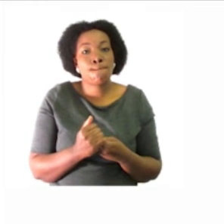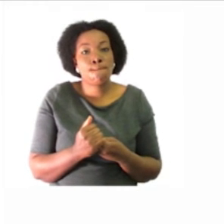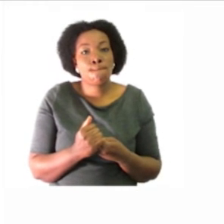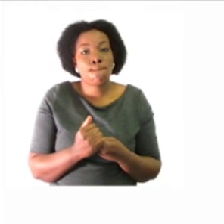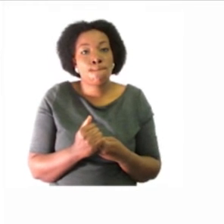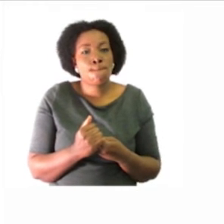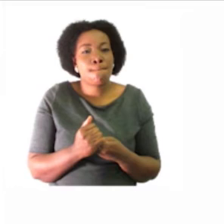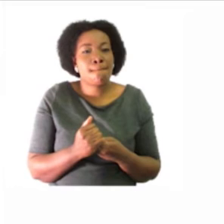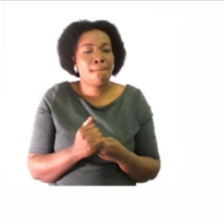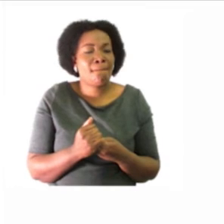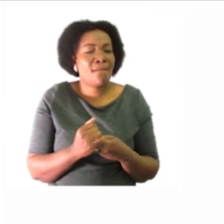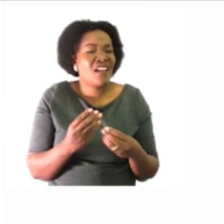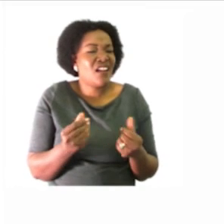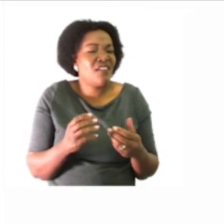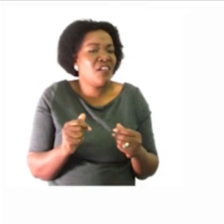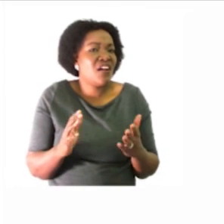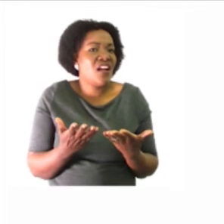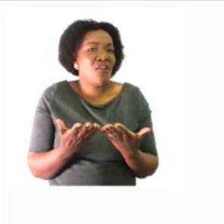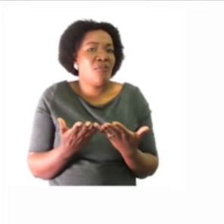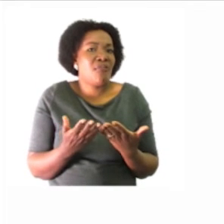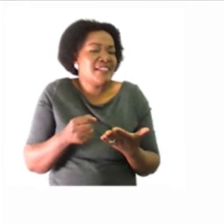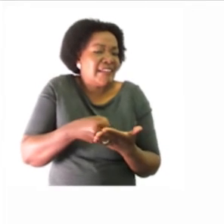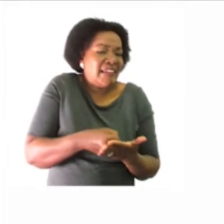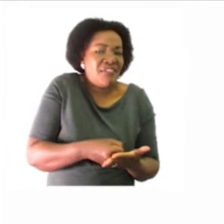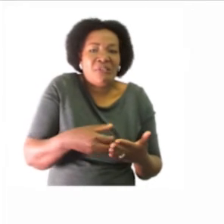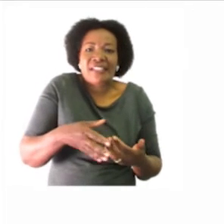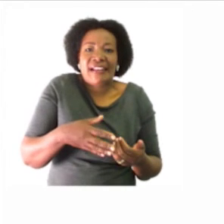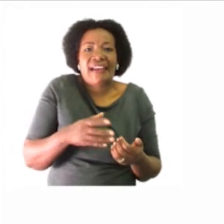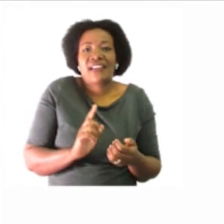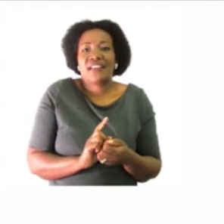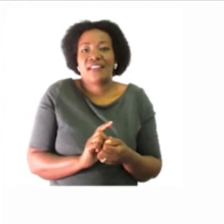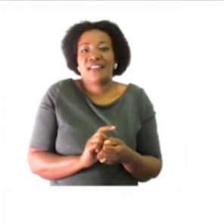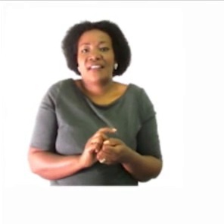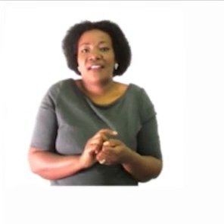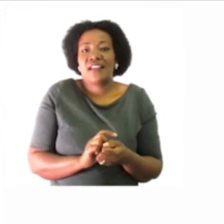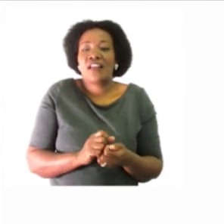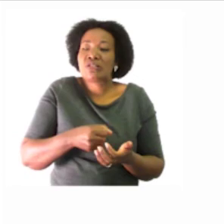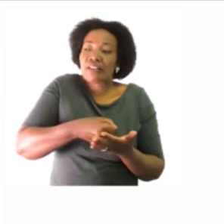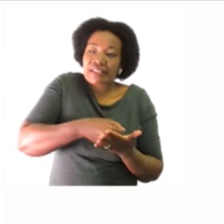How are we going to weigh the flour? That is correct. We have to weigh the flour in